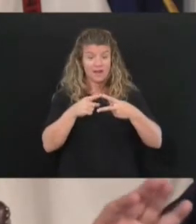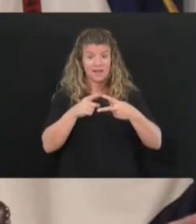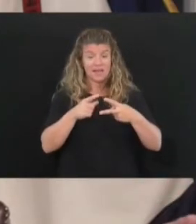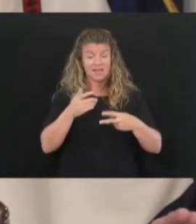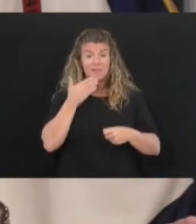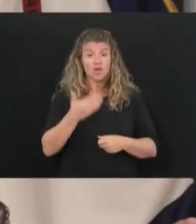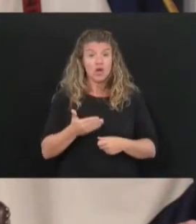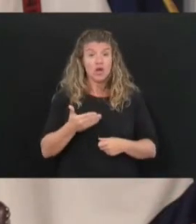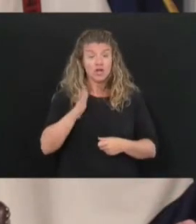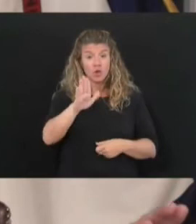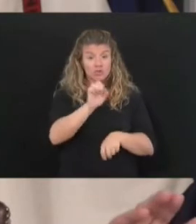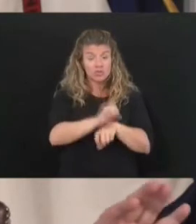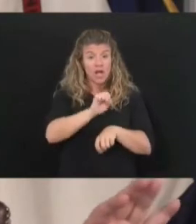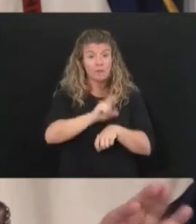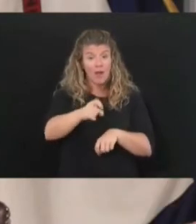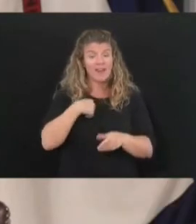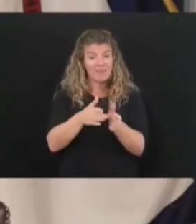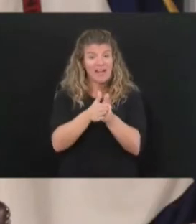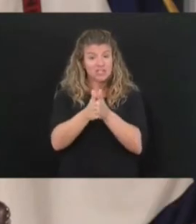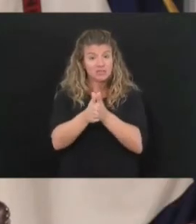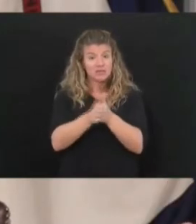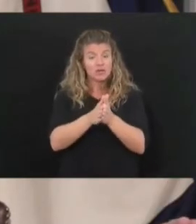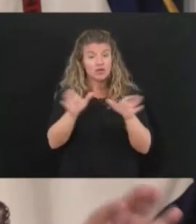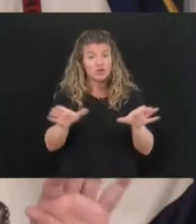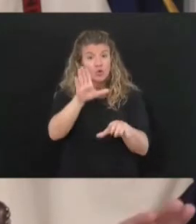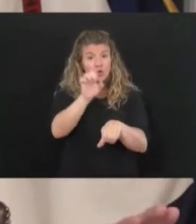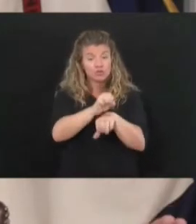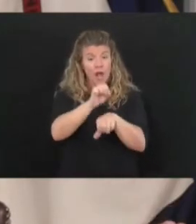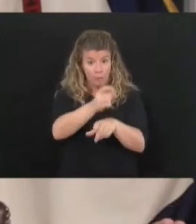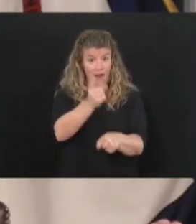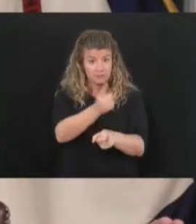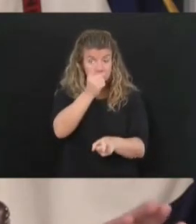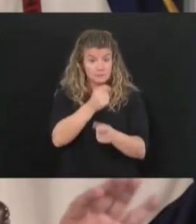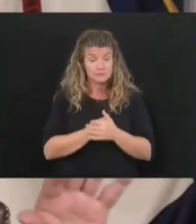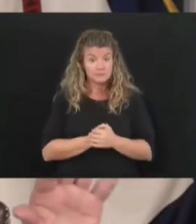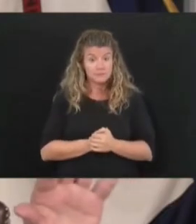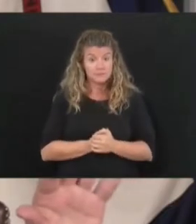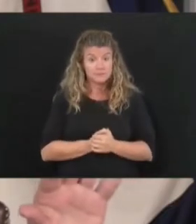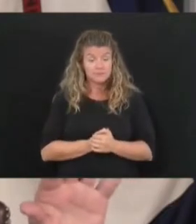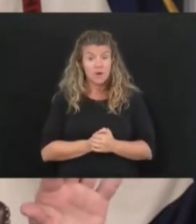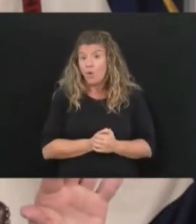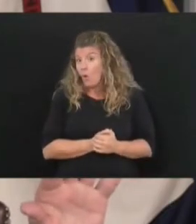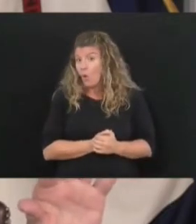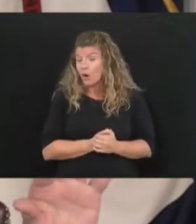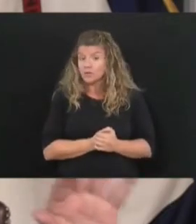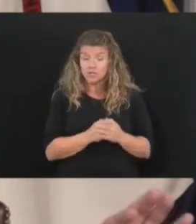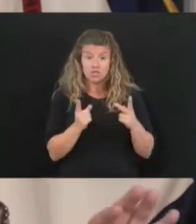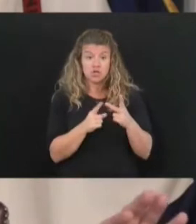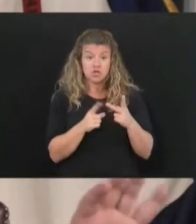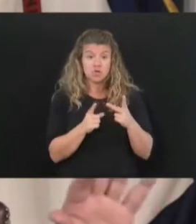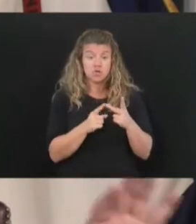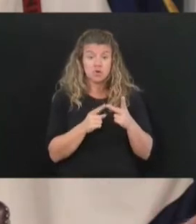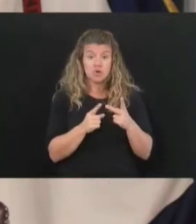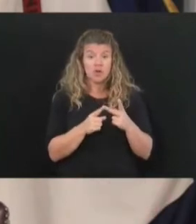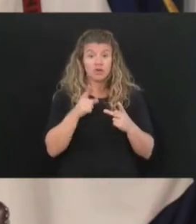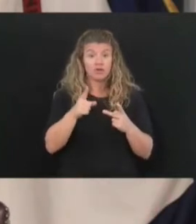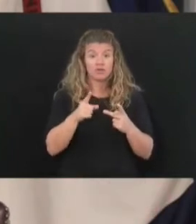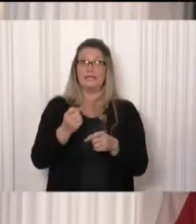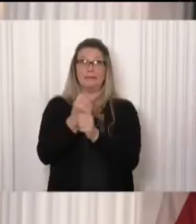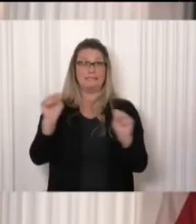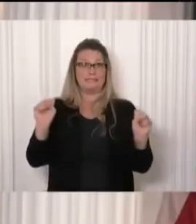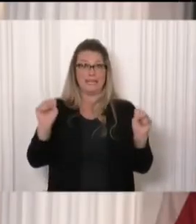know, either you're just dead level asleep at the switch. And that just, like I said, I can't be more blunt. I am not going to